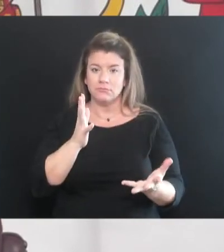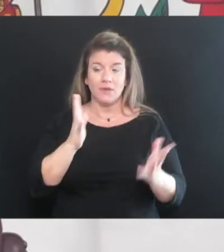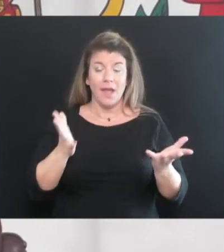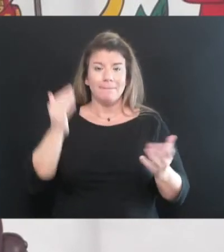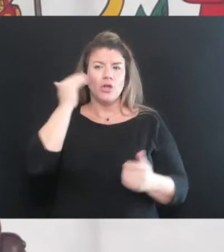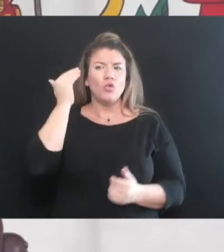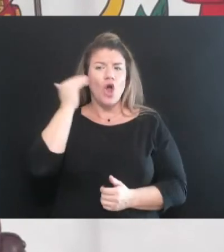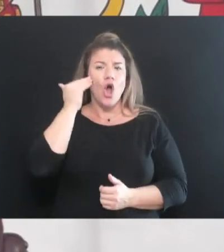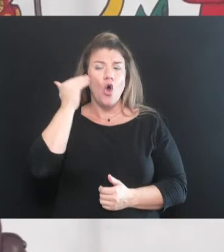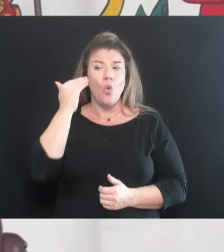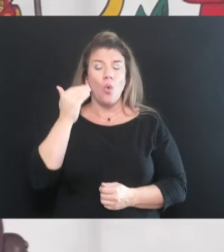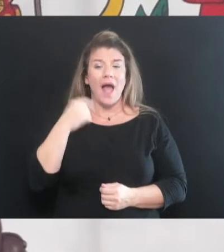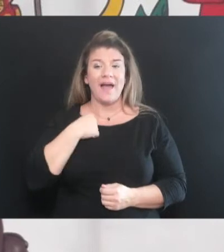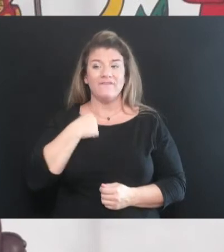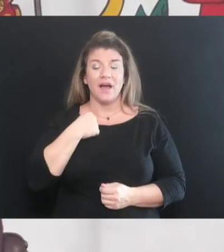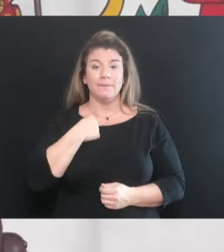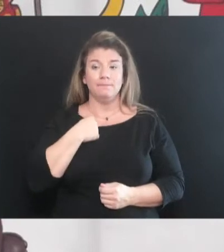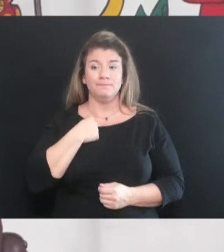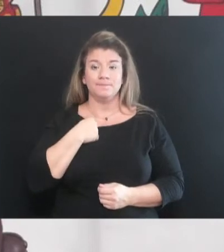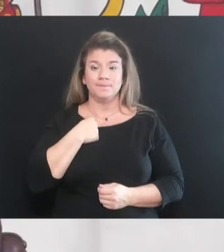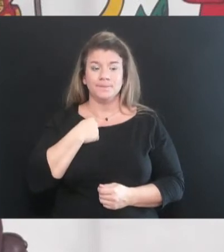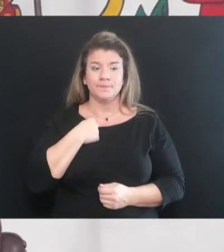know,